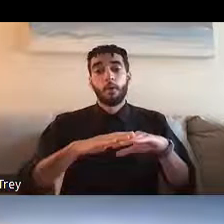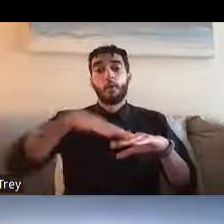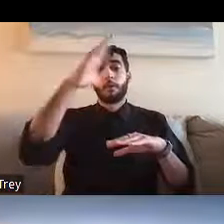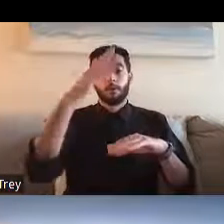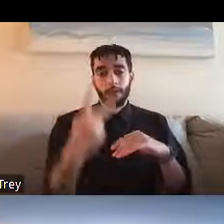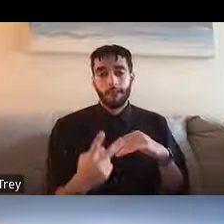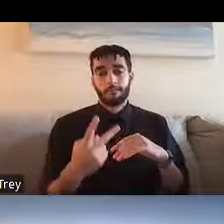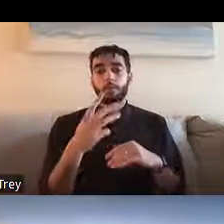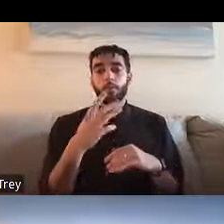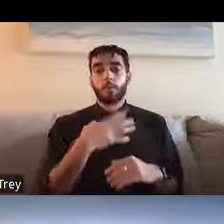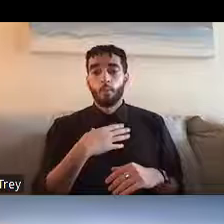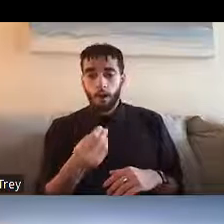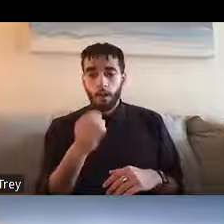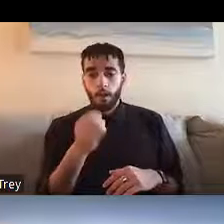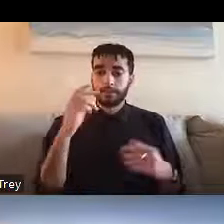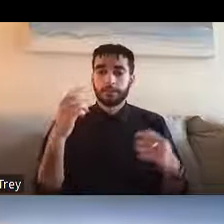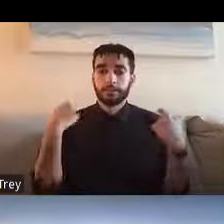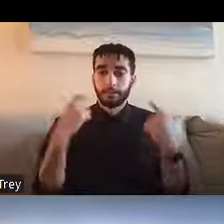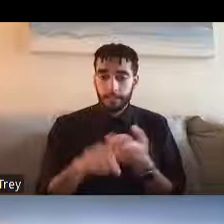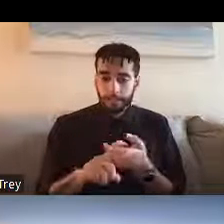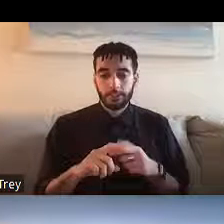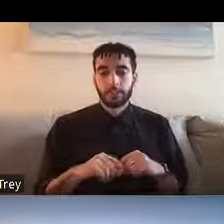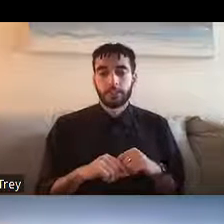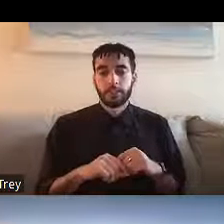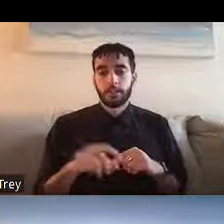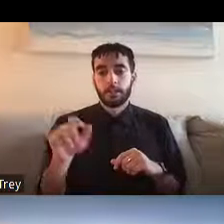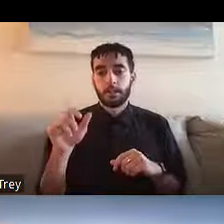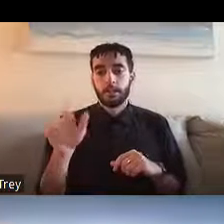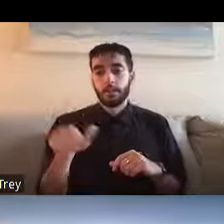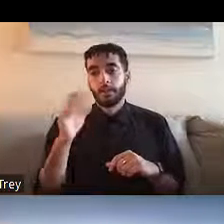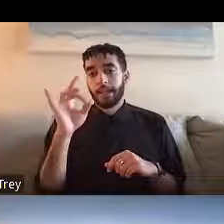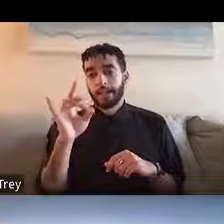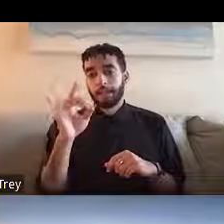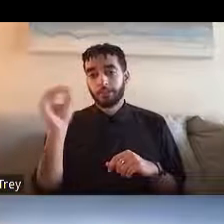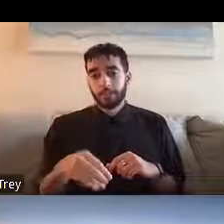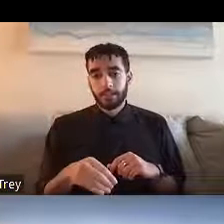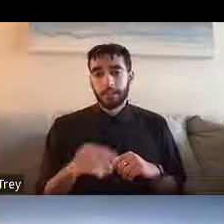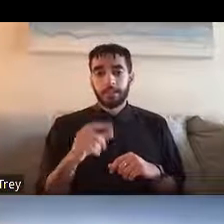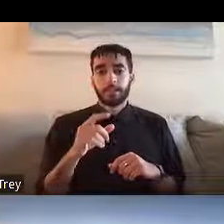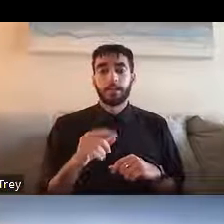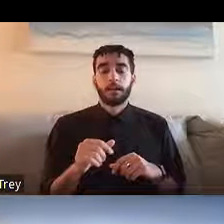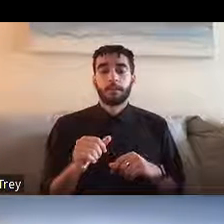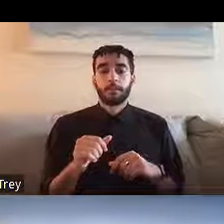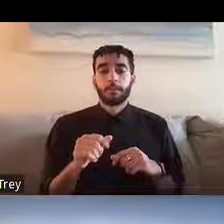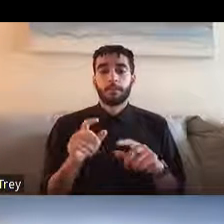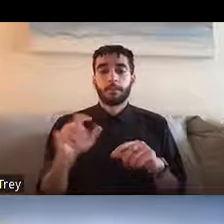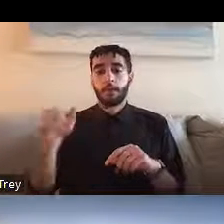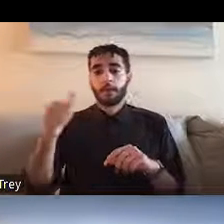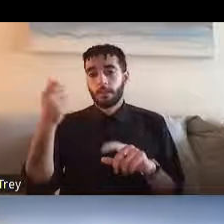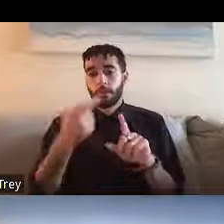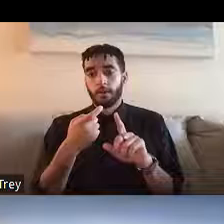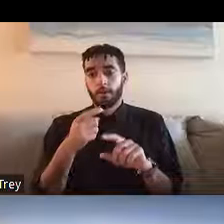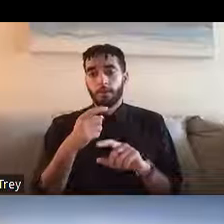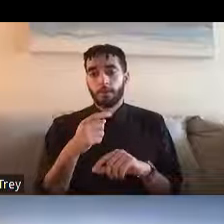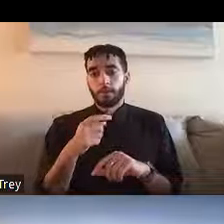non-Hispanic, about a third are Hispanic or Latino. And then we have about 8% Asian American and Pacific Islander, and almost 7%